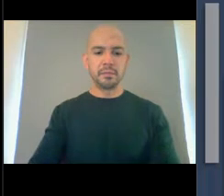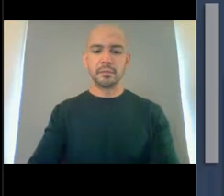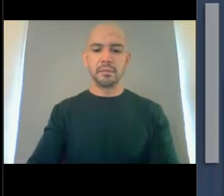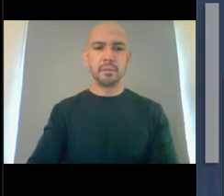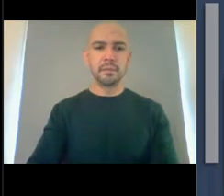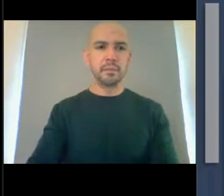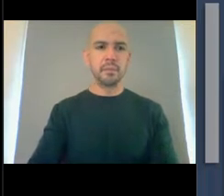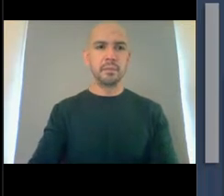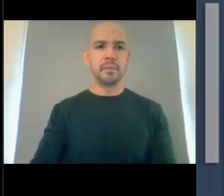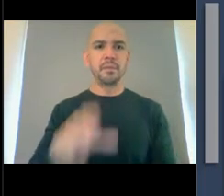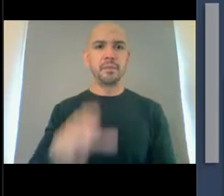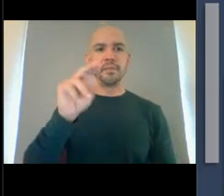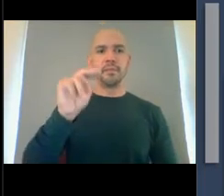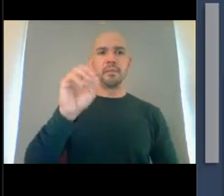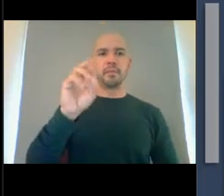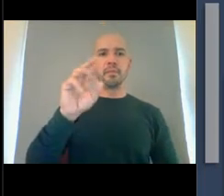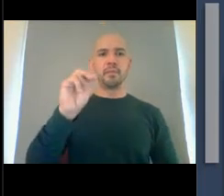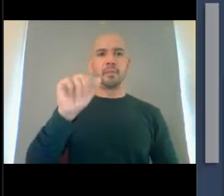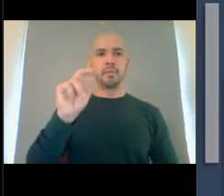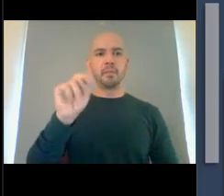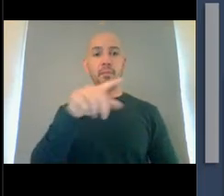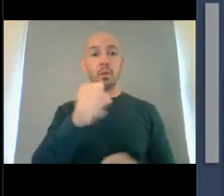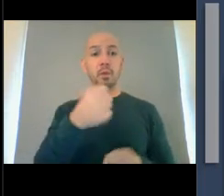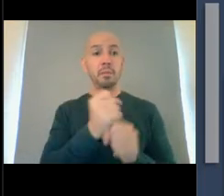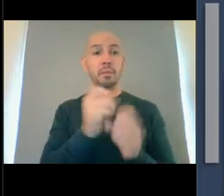roman you're free to i mean yourself and make a comment